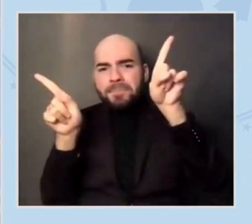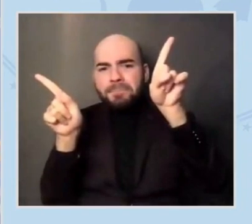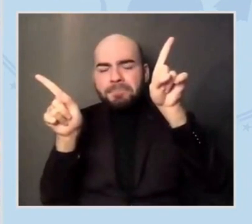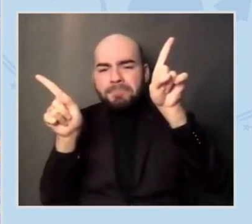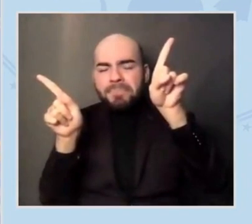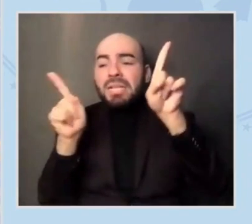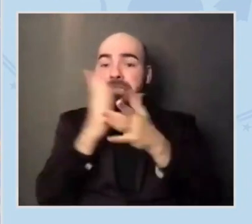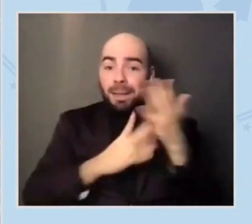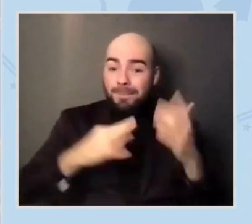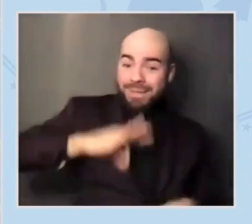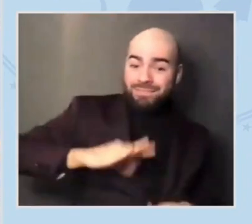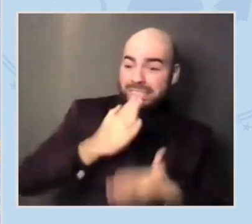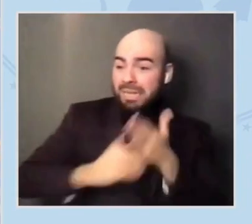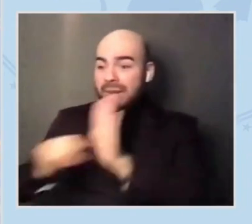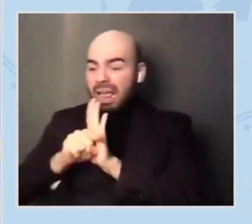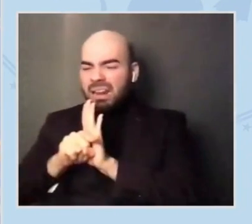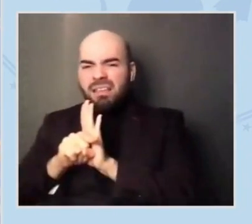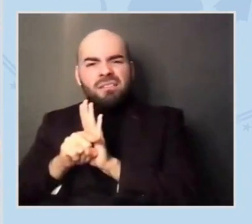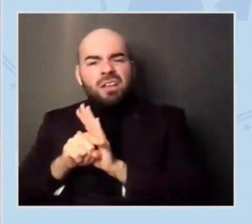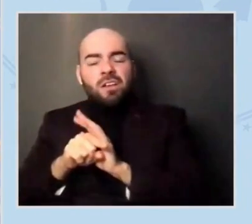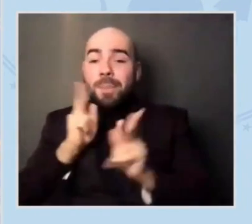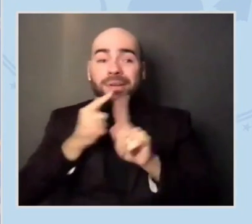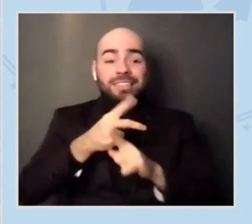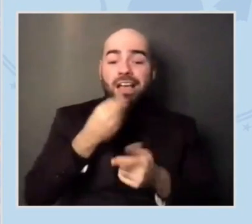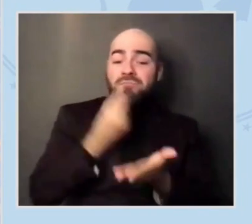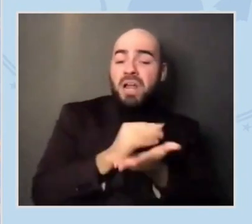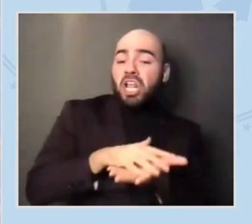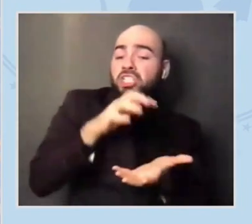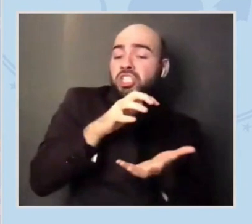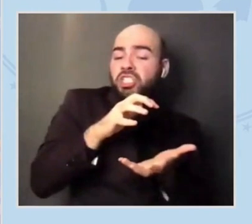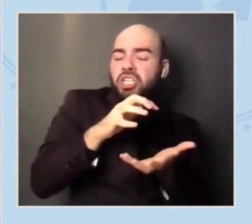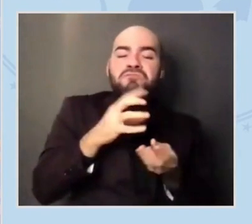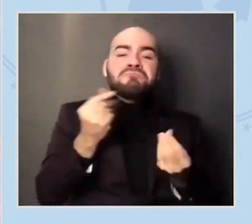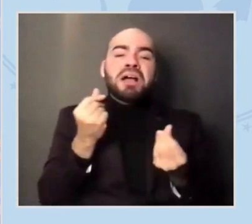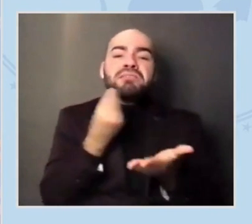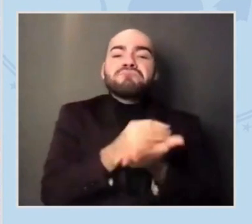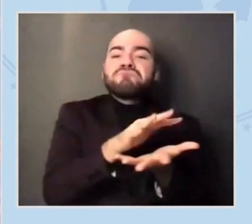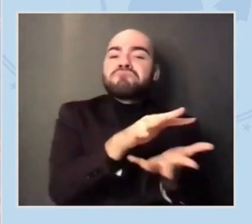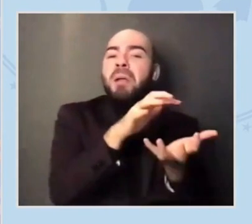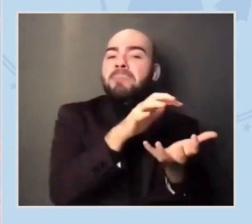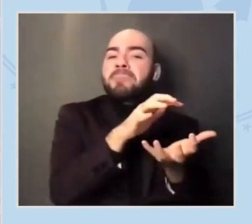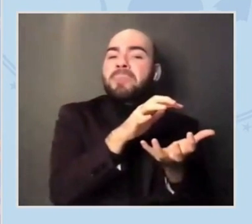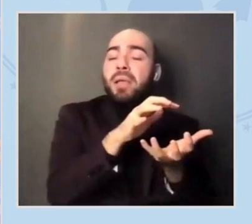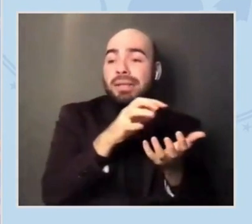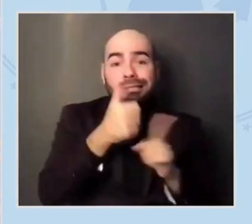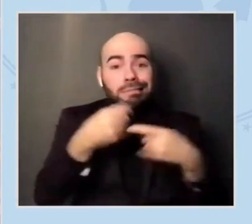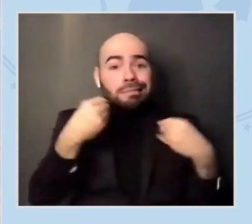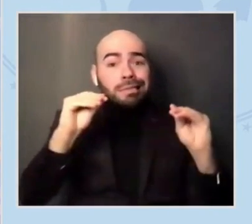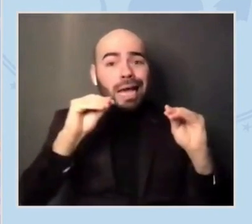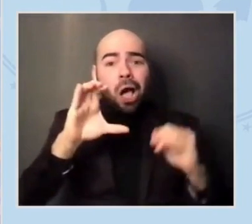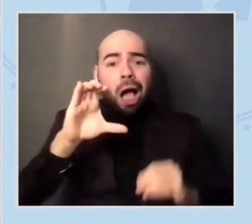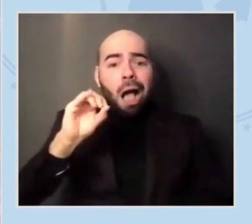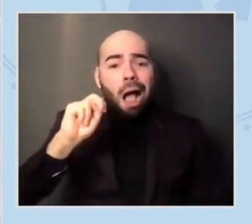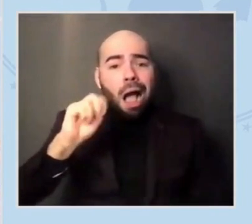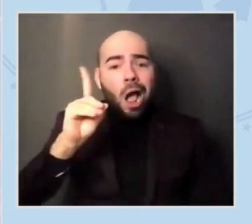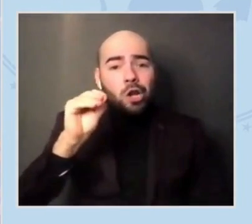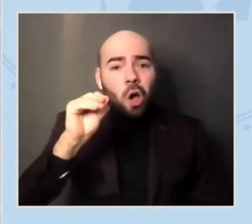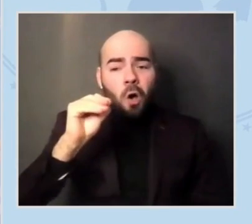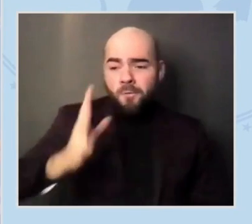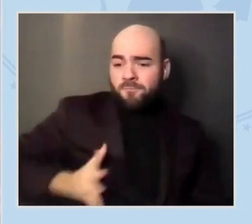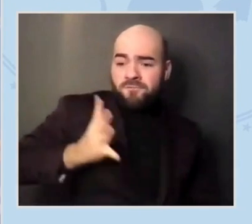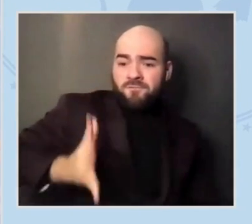top, jobs have come back, and their wealth is rising. For example, luxury home sales are up over 40% compared